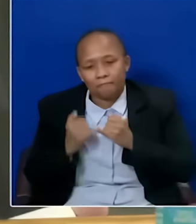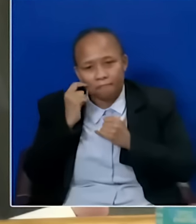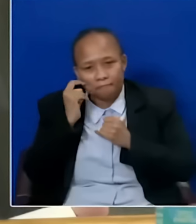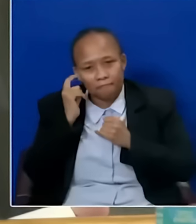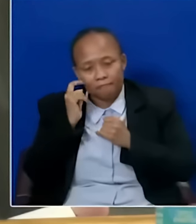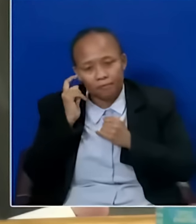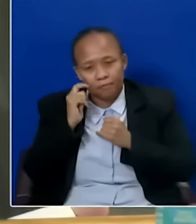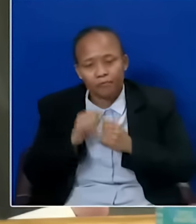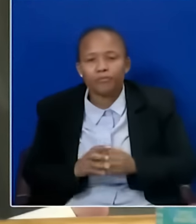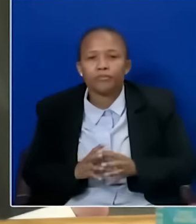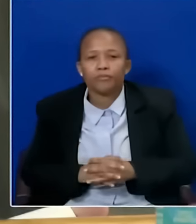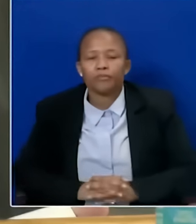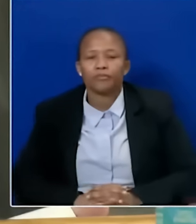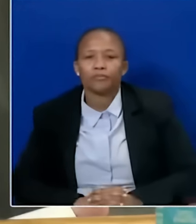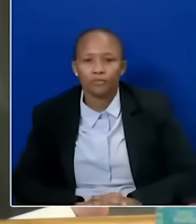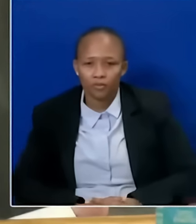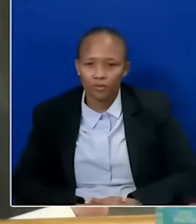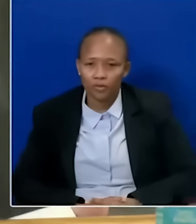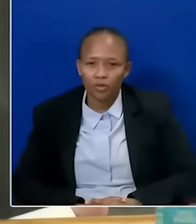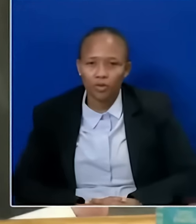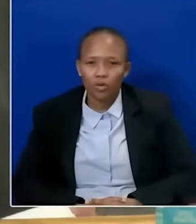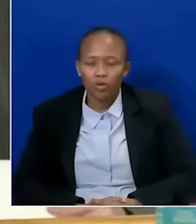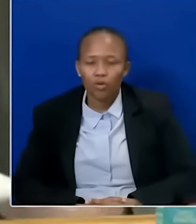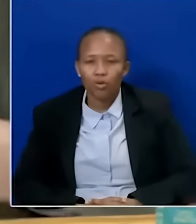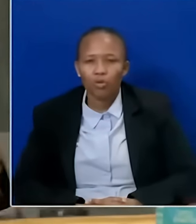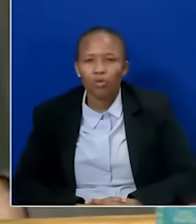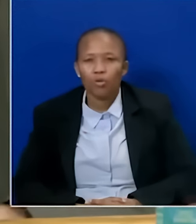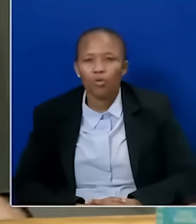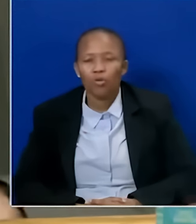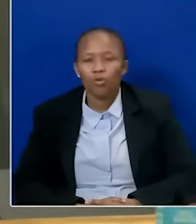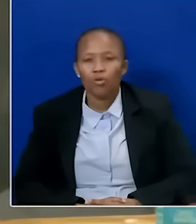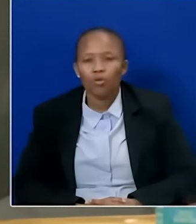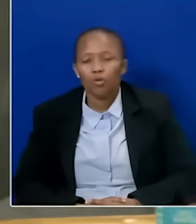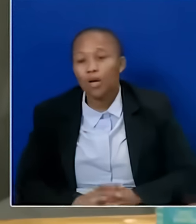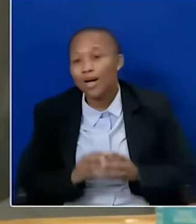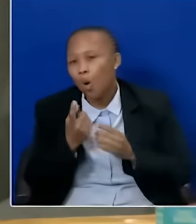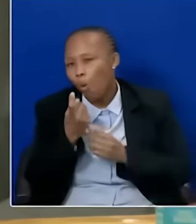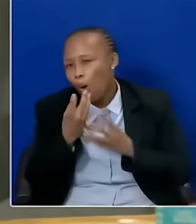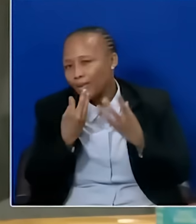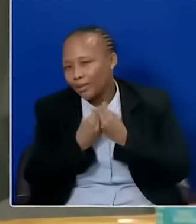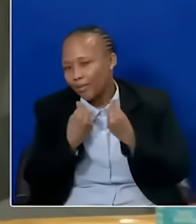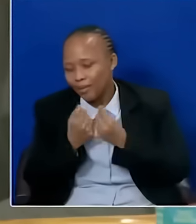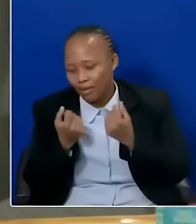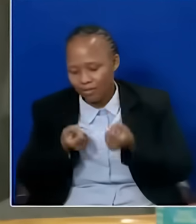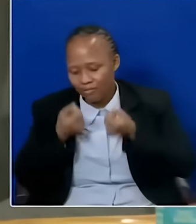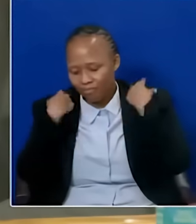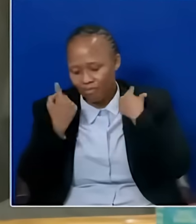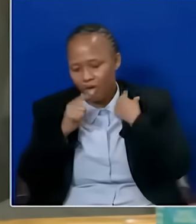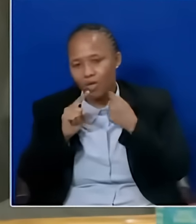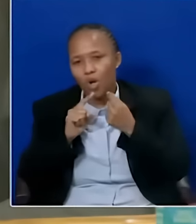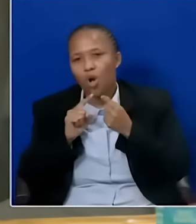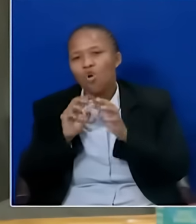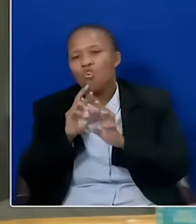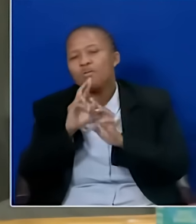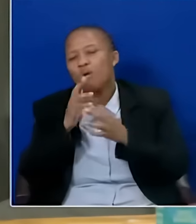Brigadier, one issue which has confused me is that the non-conformance report refers both to the error